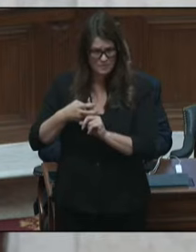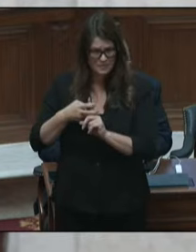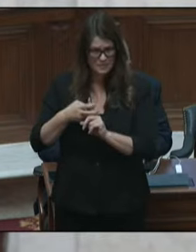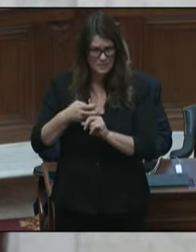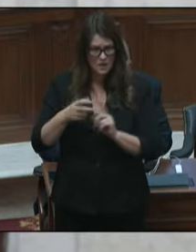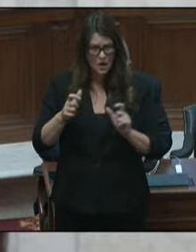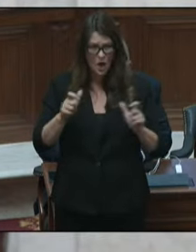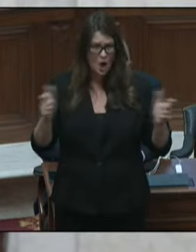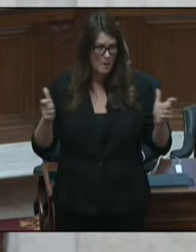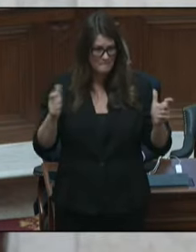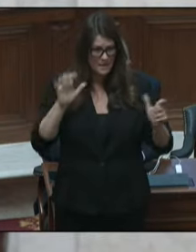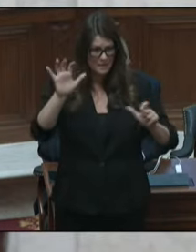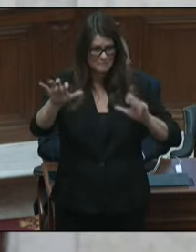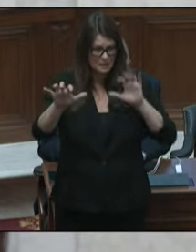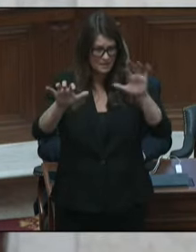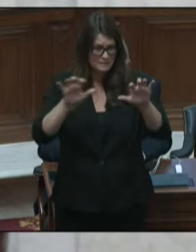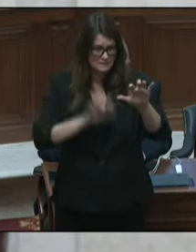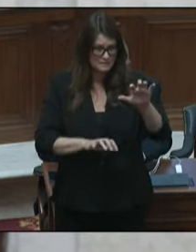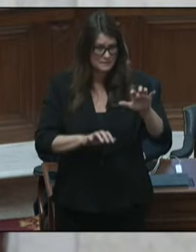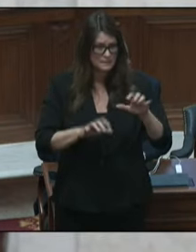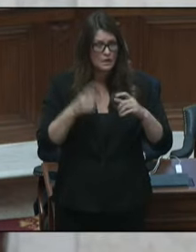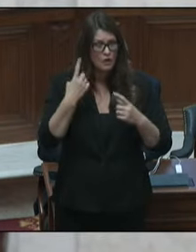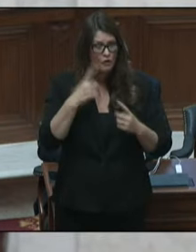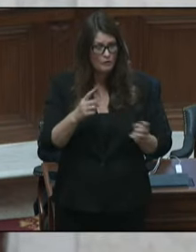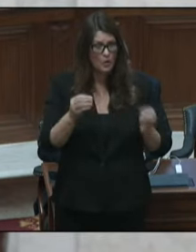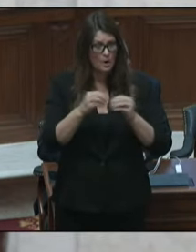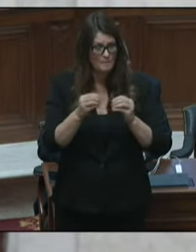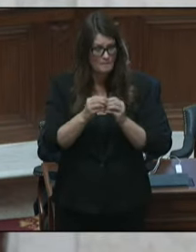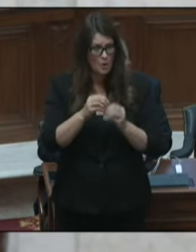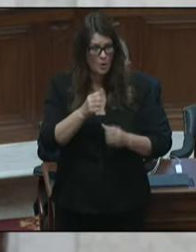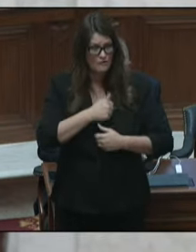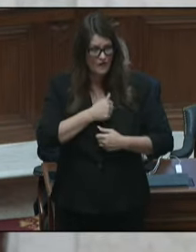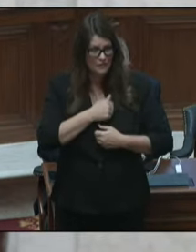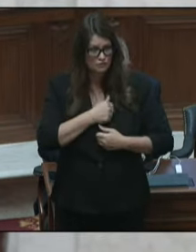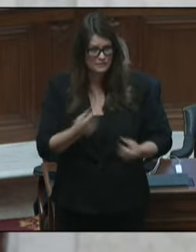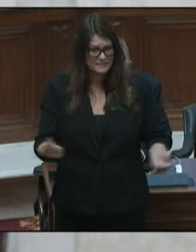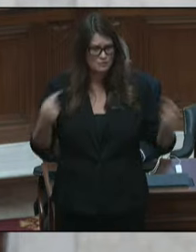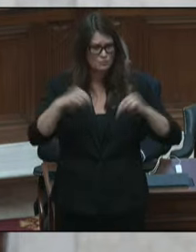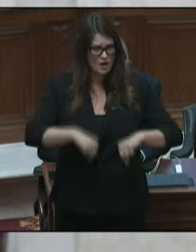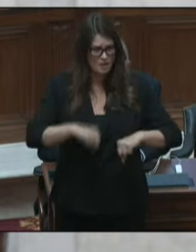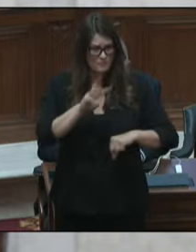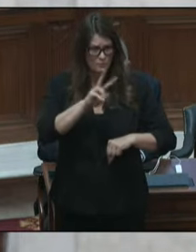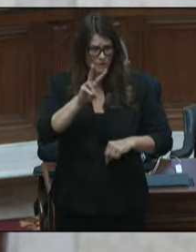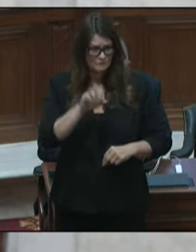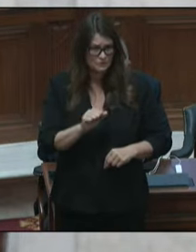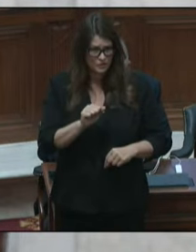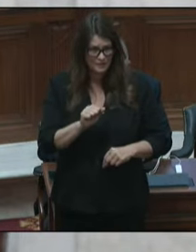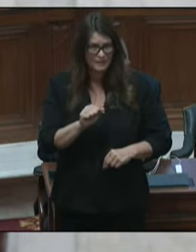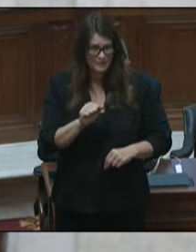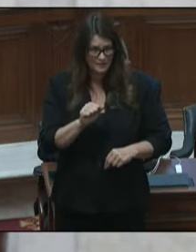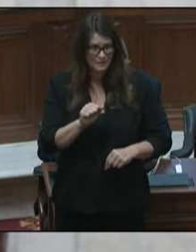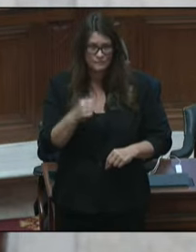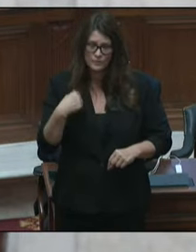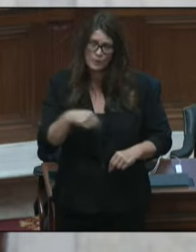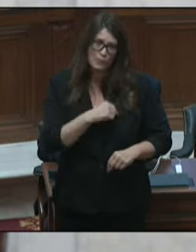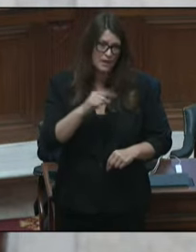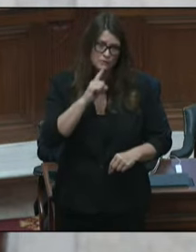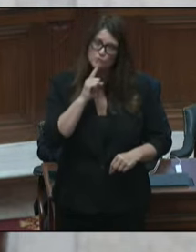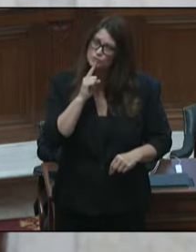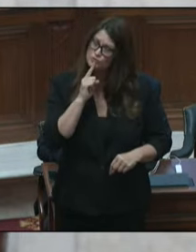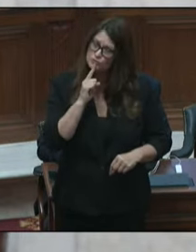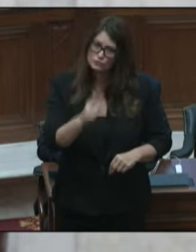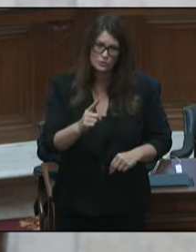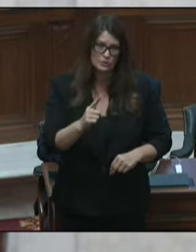big bases all across the land to bring more veterans to West Virginia. You know, we truly,